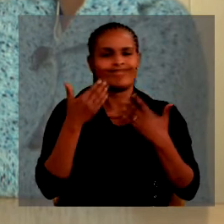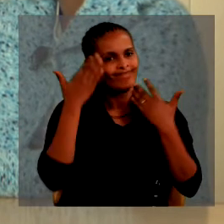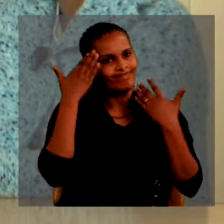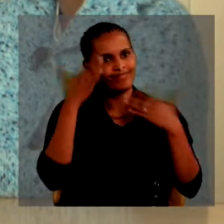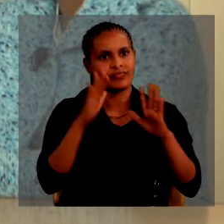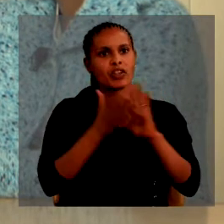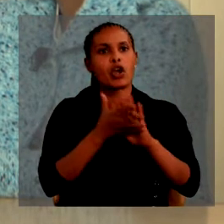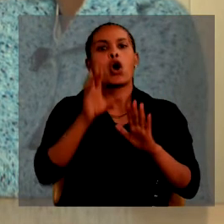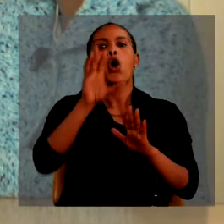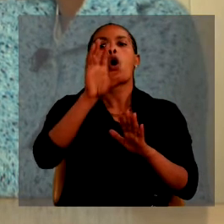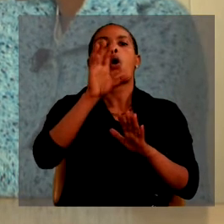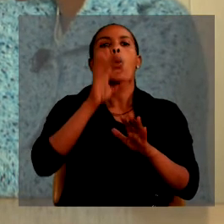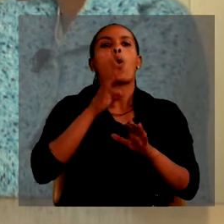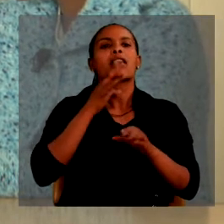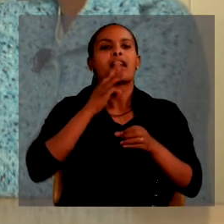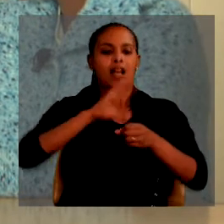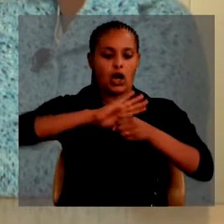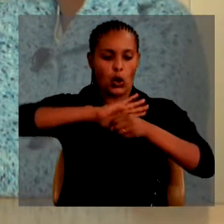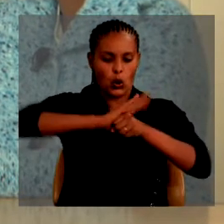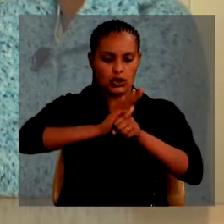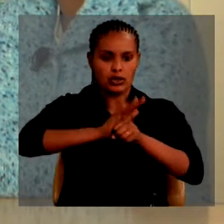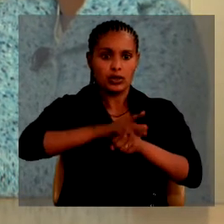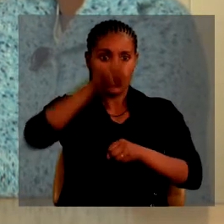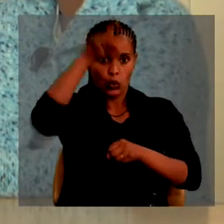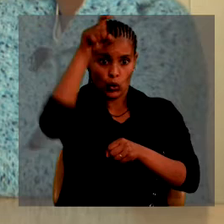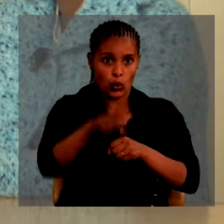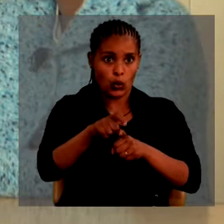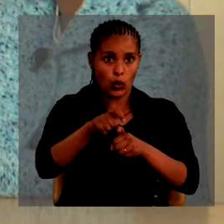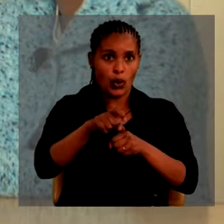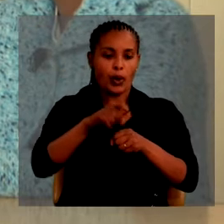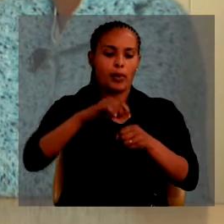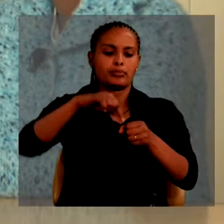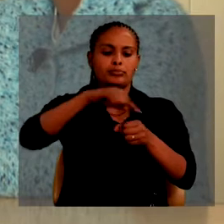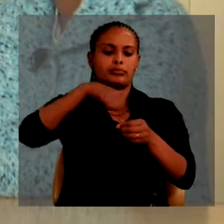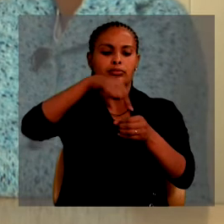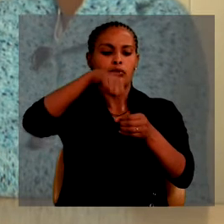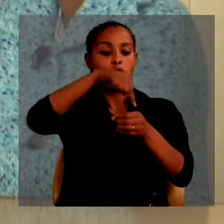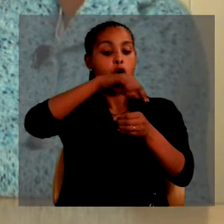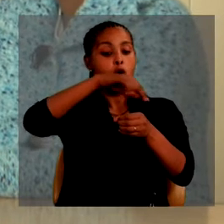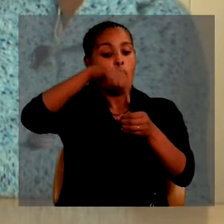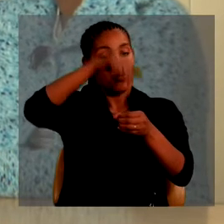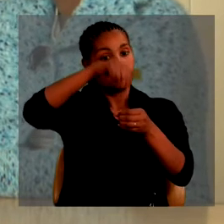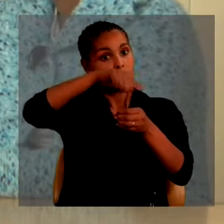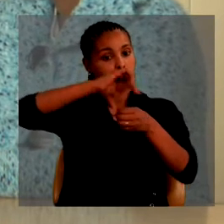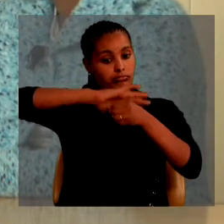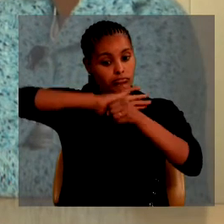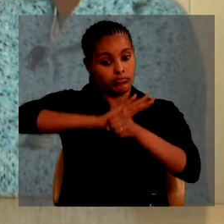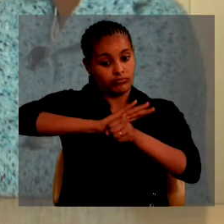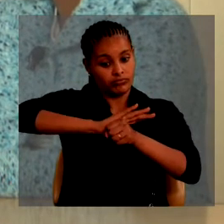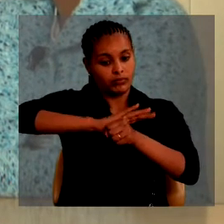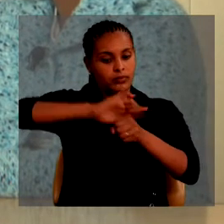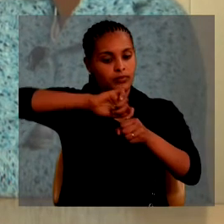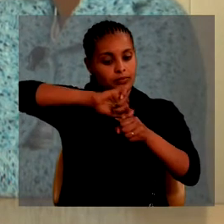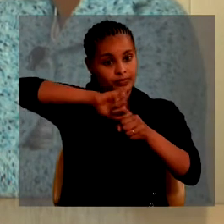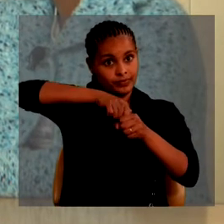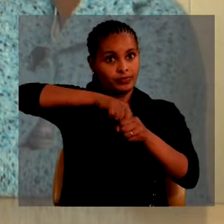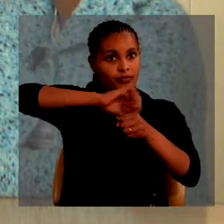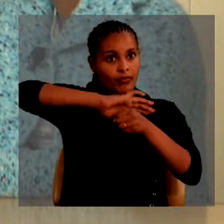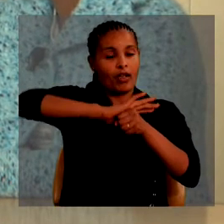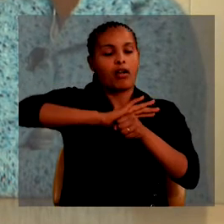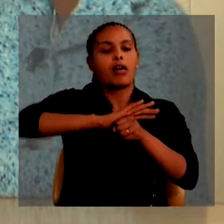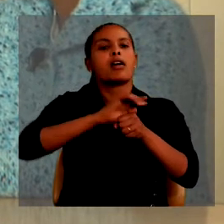Water closet. You close the pit, the hole, through which the gas